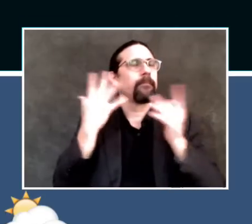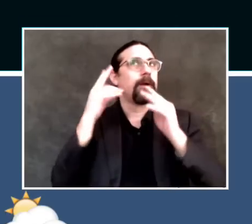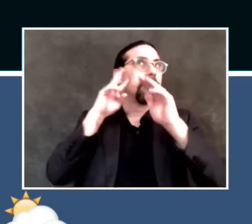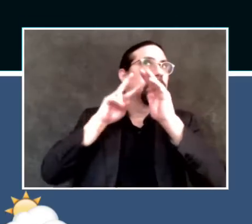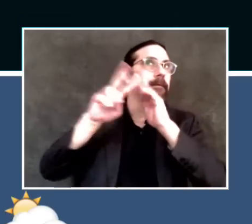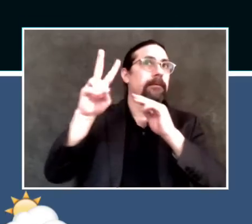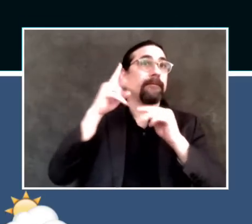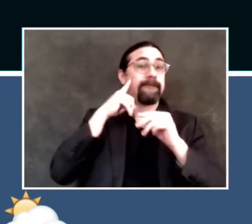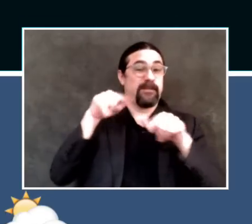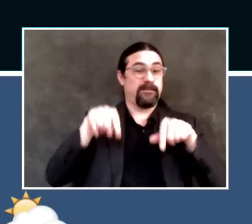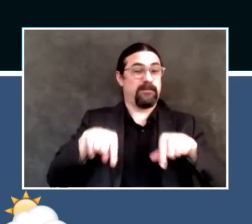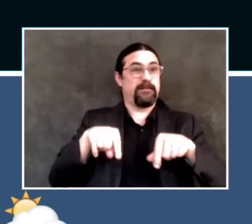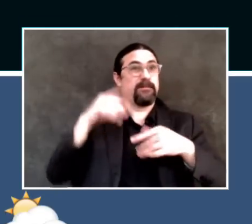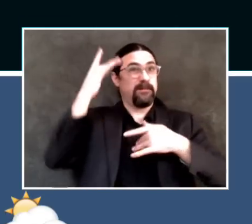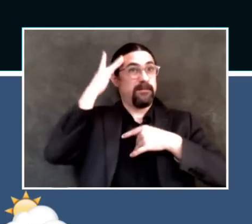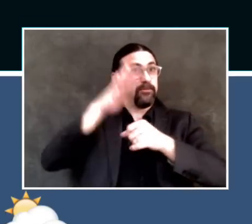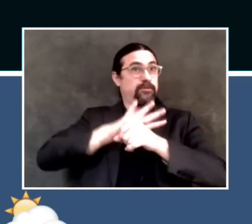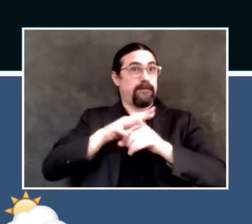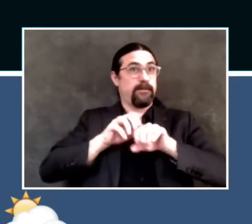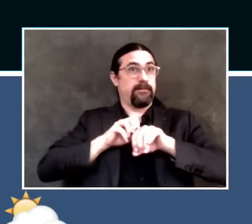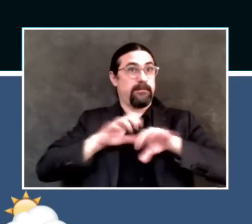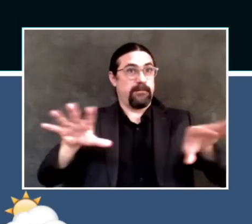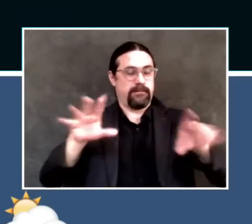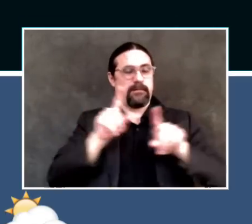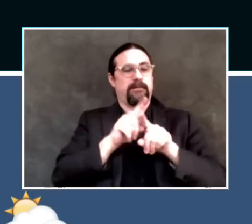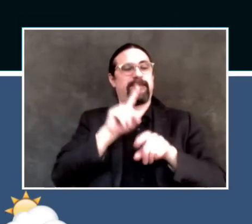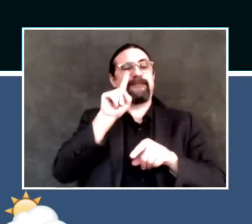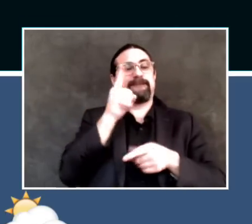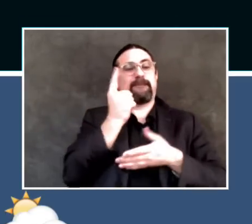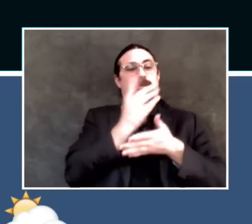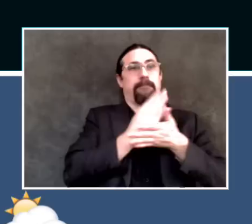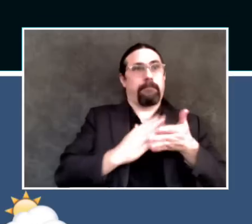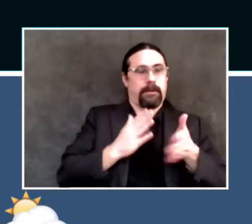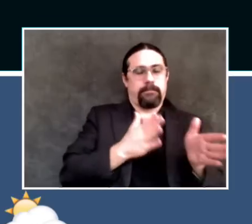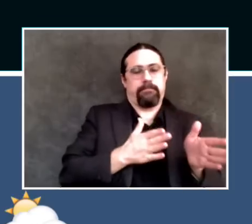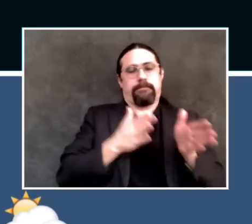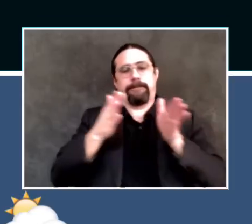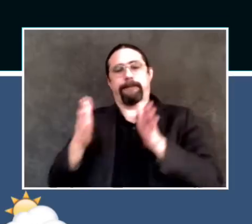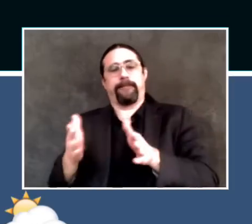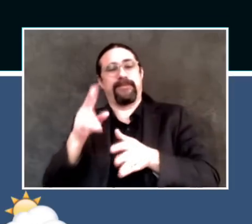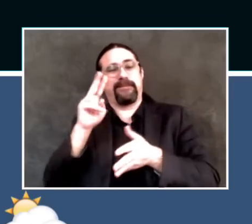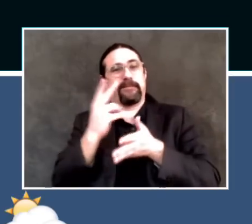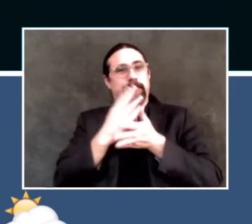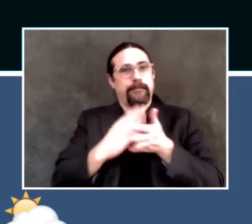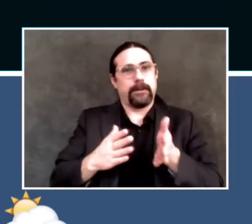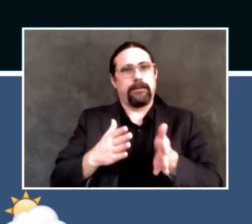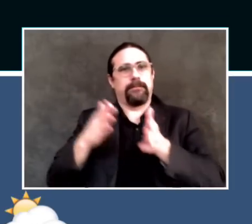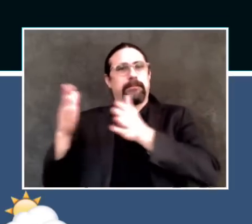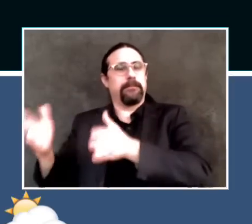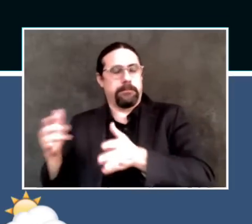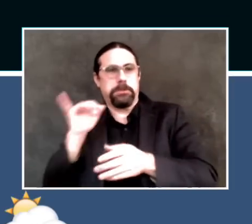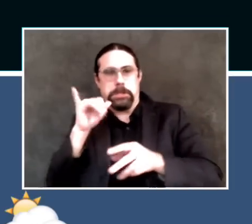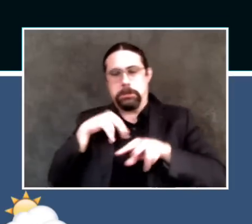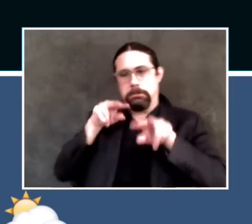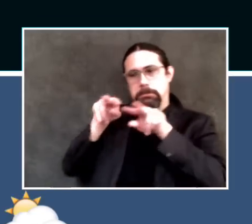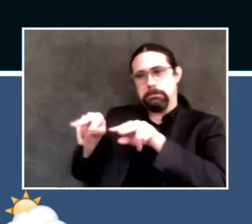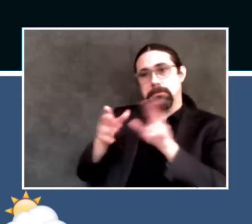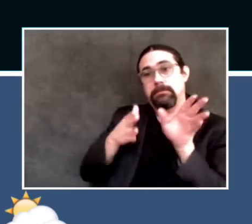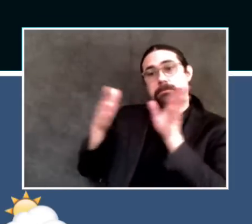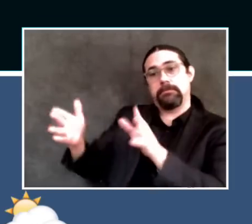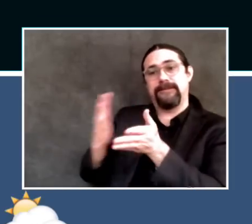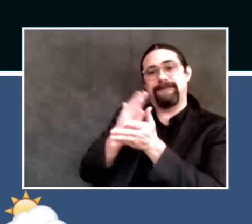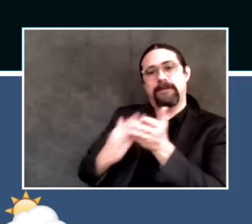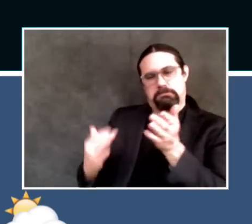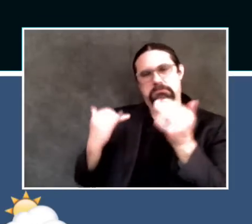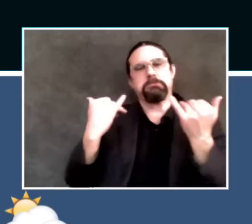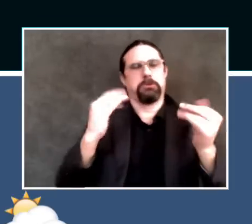invested in the solutions and the actions we have to take. So let's recap where we are now, again, in the